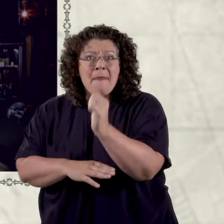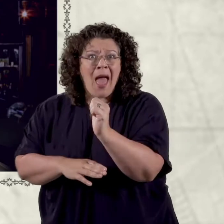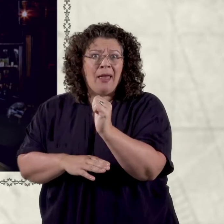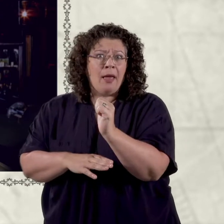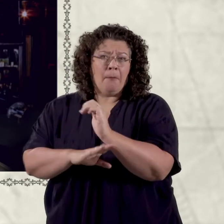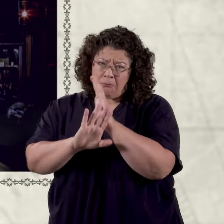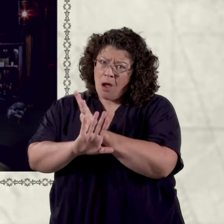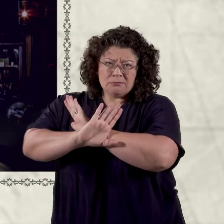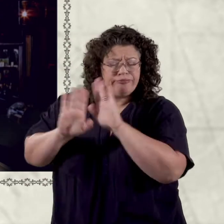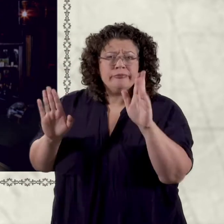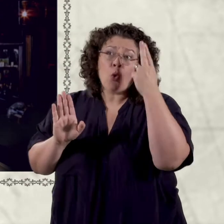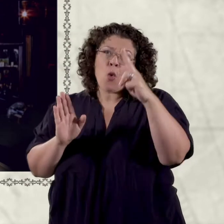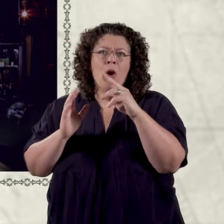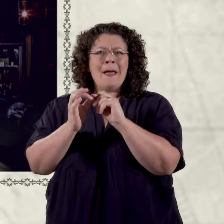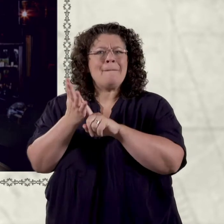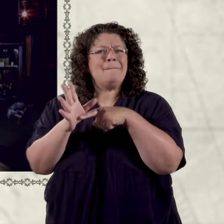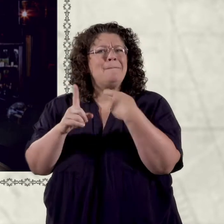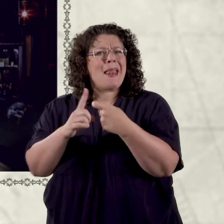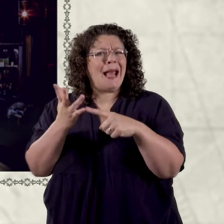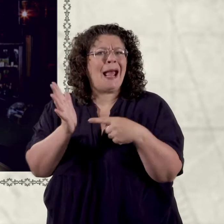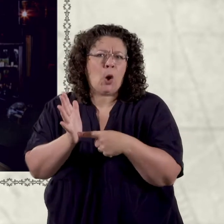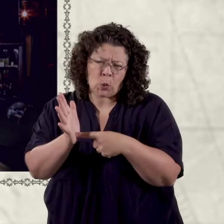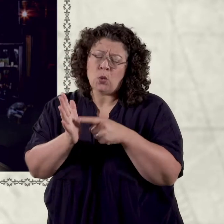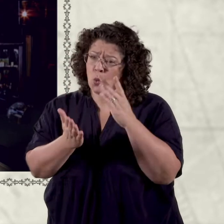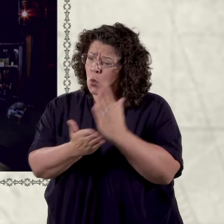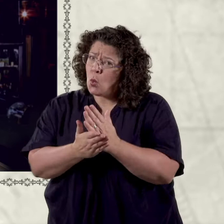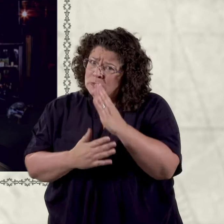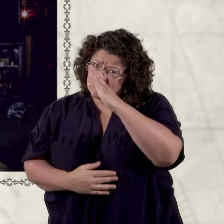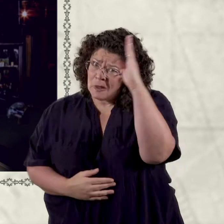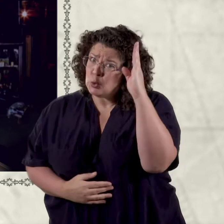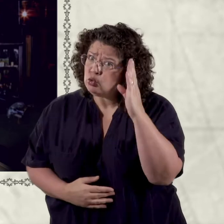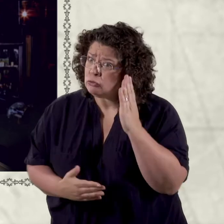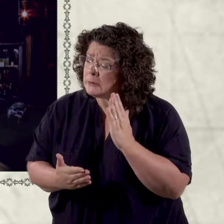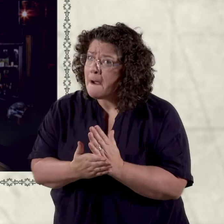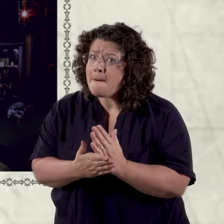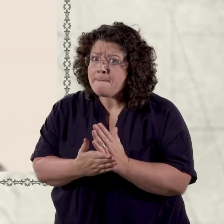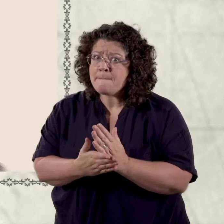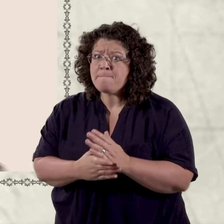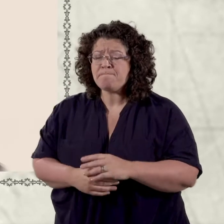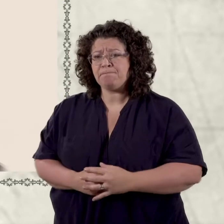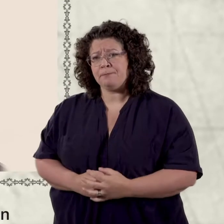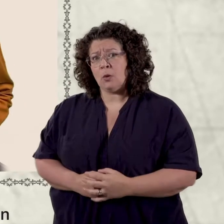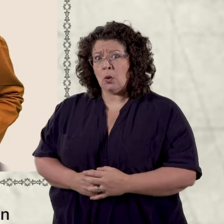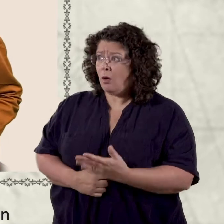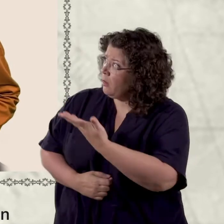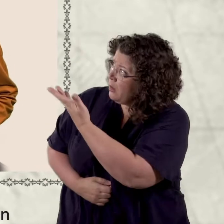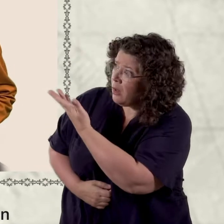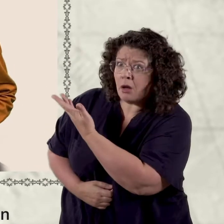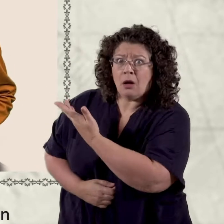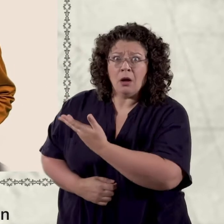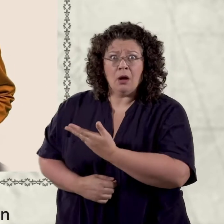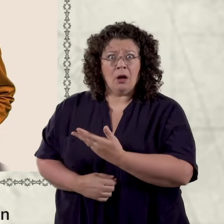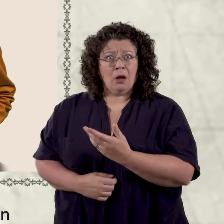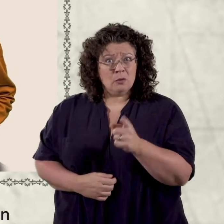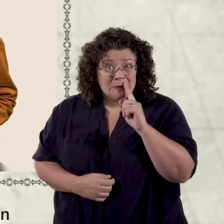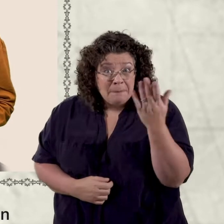the blackout. And I tell you what, it is terribly dangerous. Now, what about these? Have